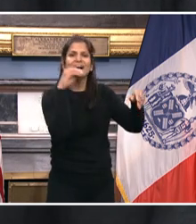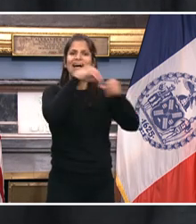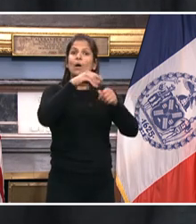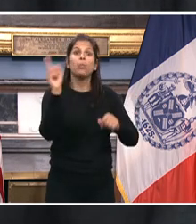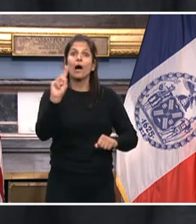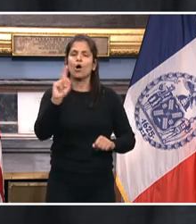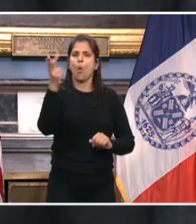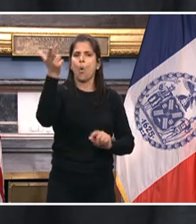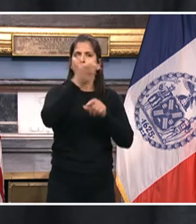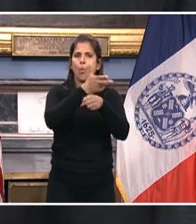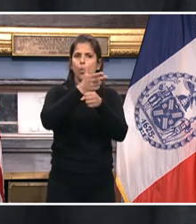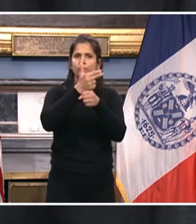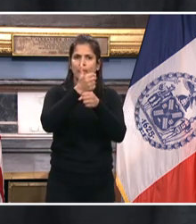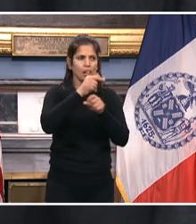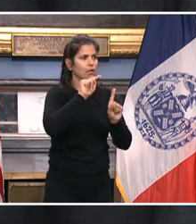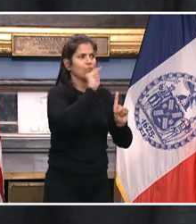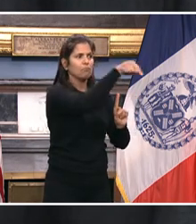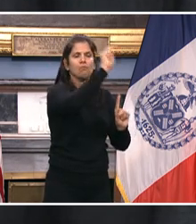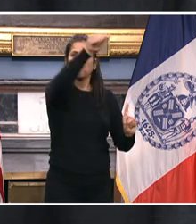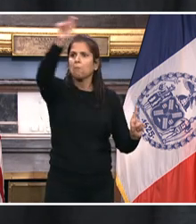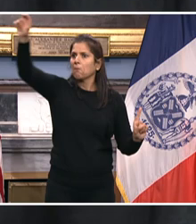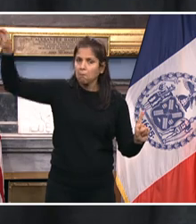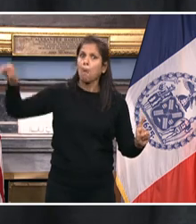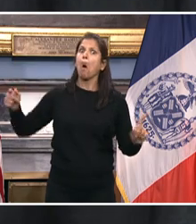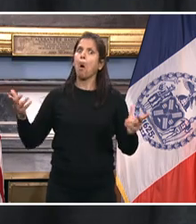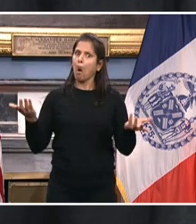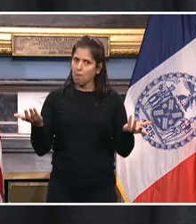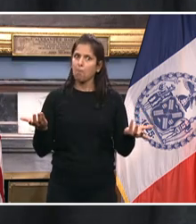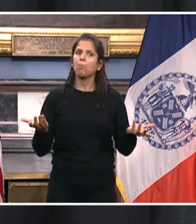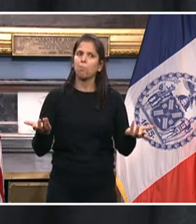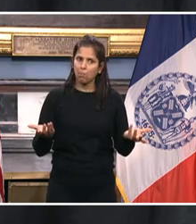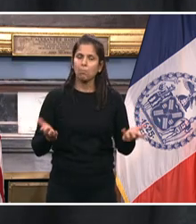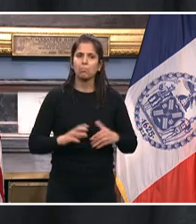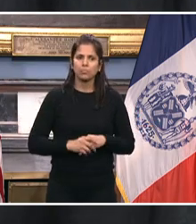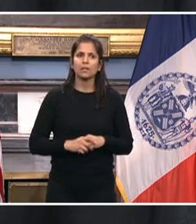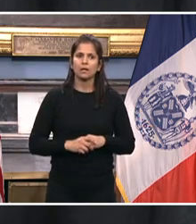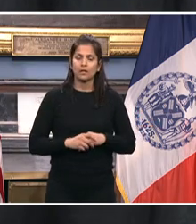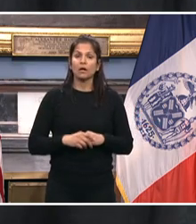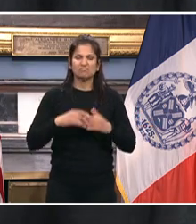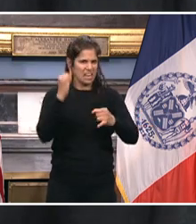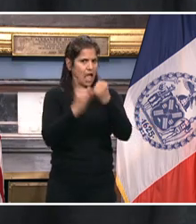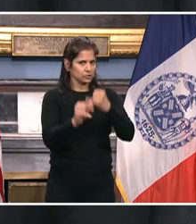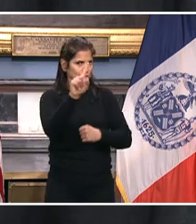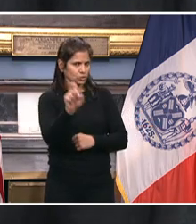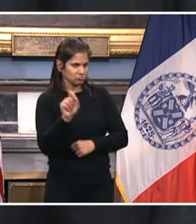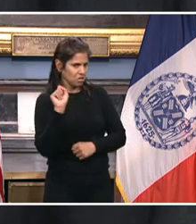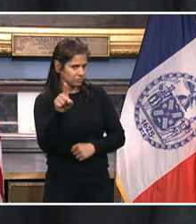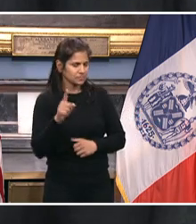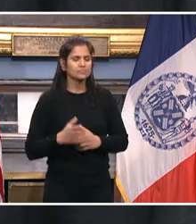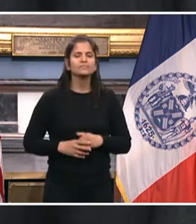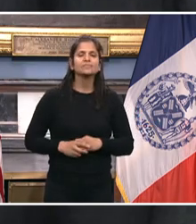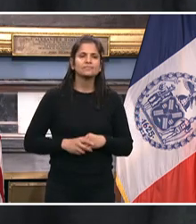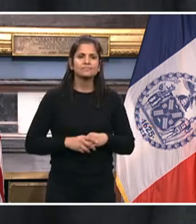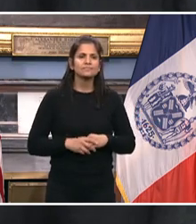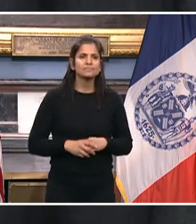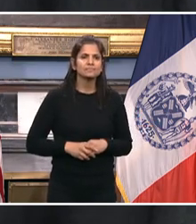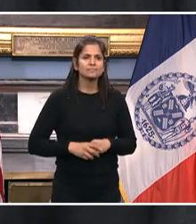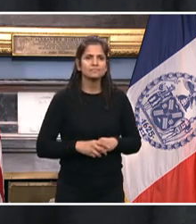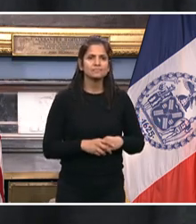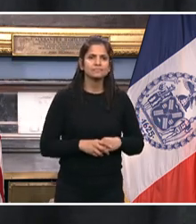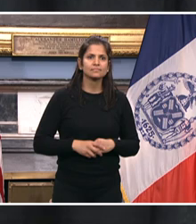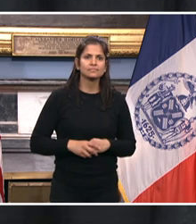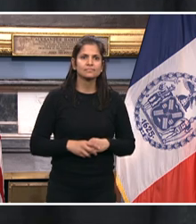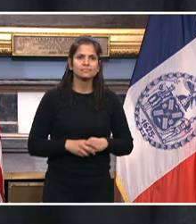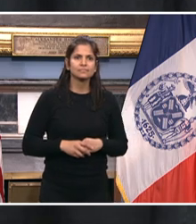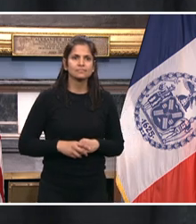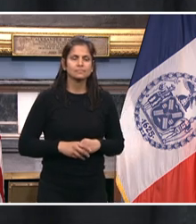call. How far away are we from widespread testing? It's a great question. I don't think anyone